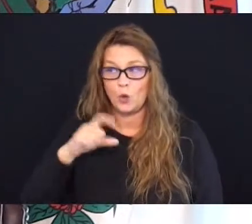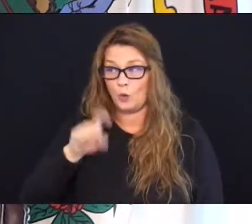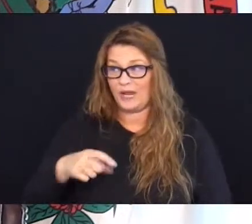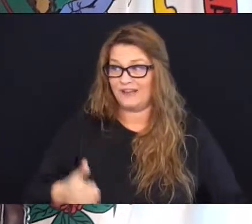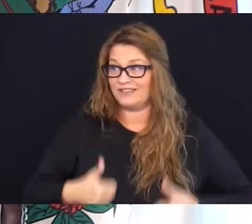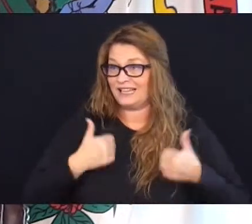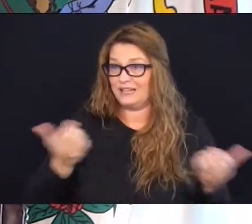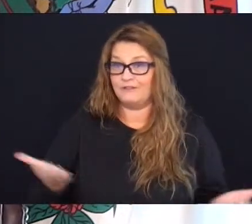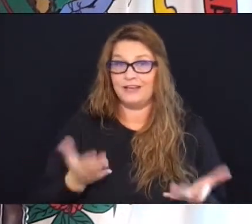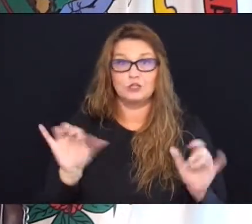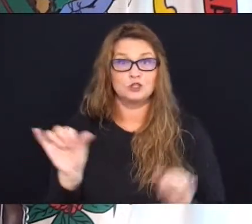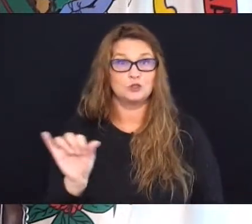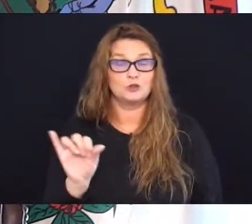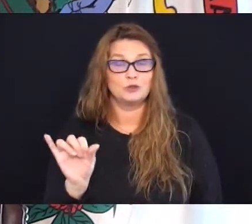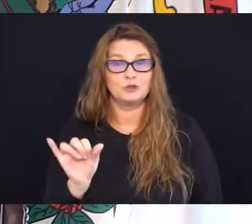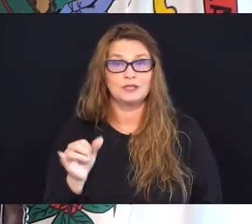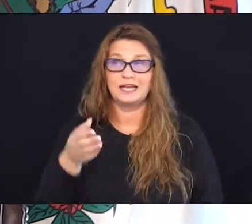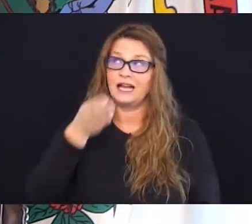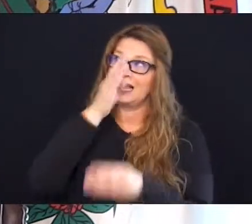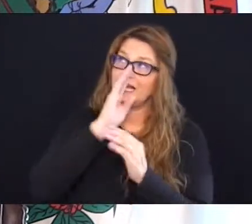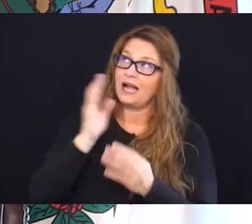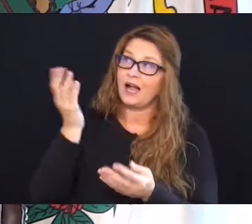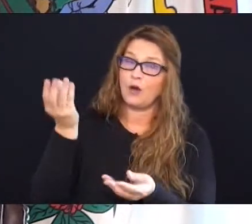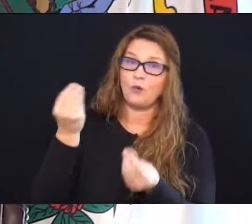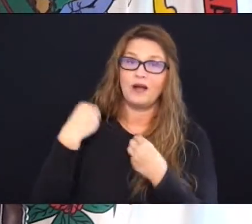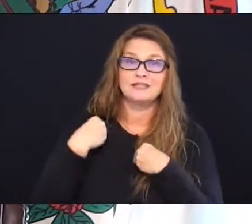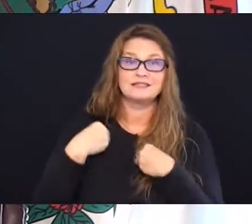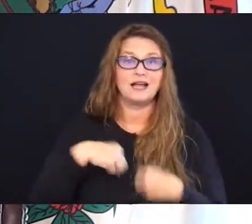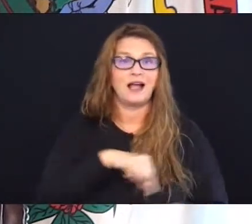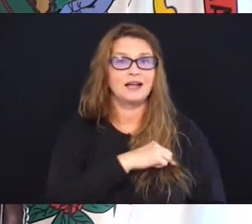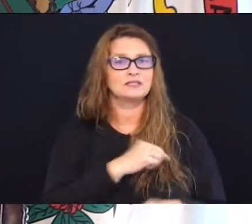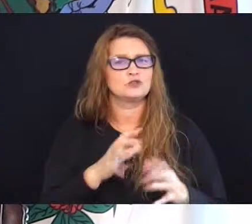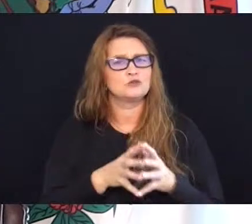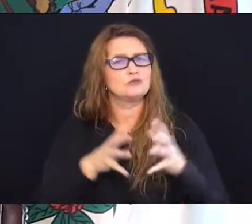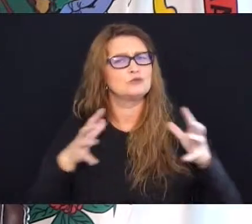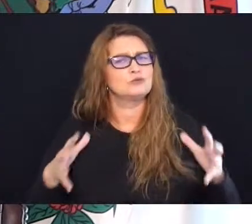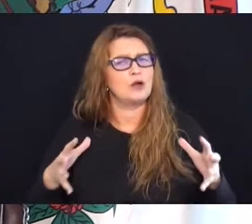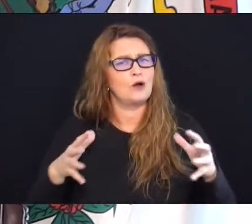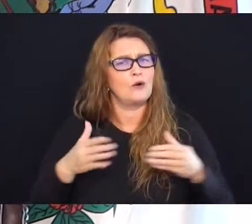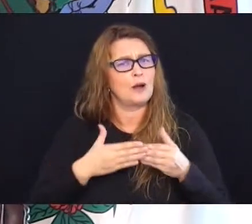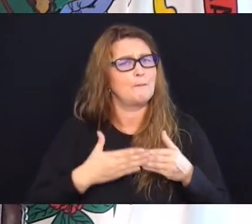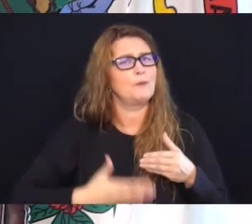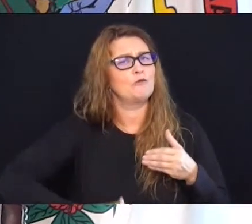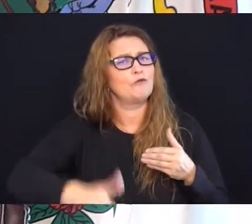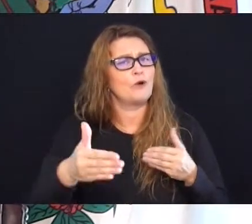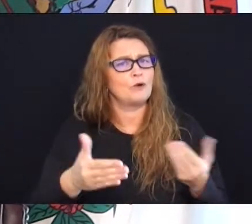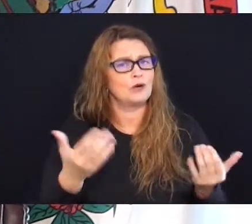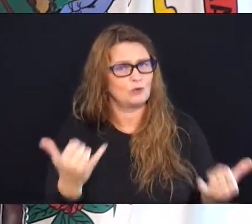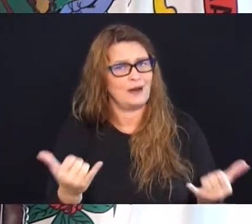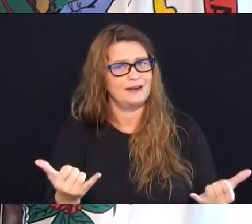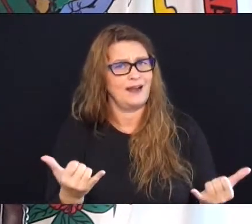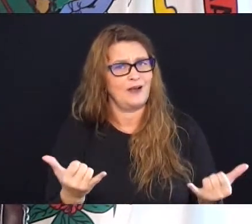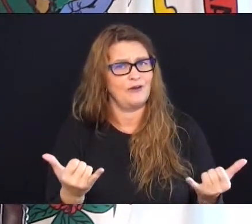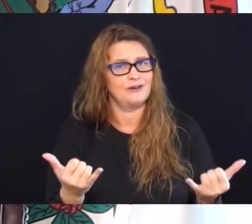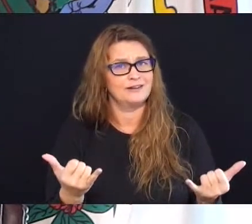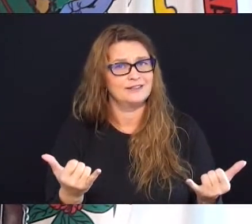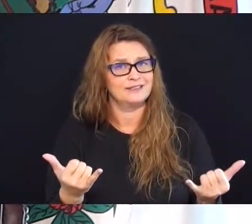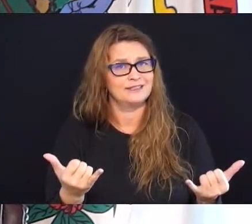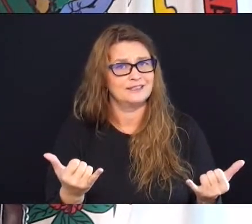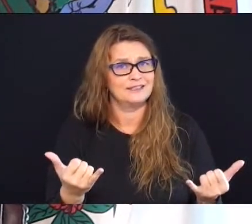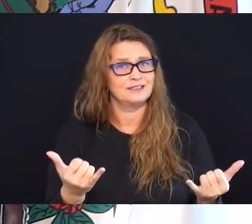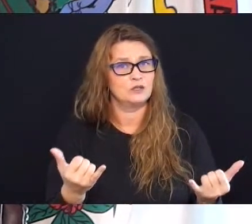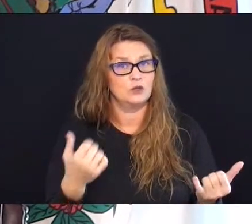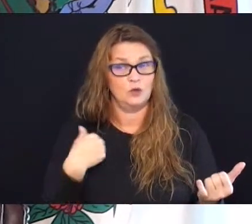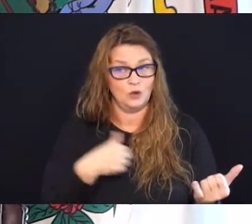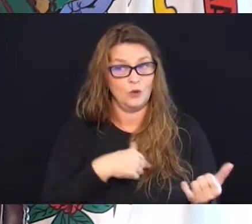too. And God wants us to prosper and move forward right here, right now. Absolutely, we have to